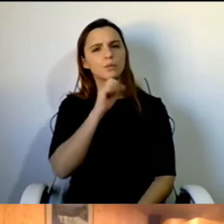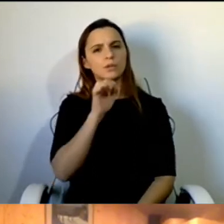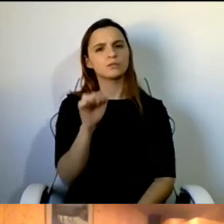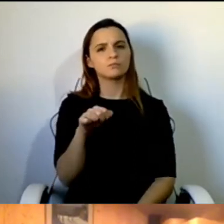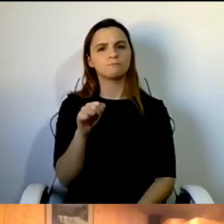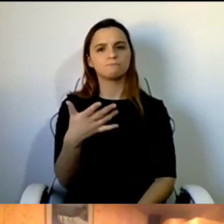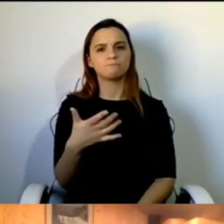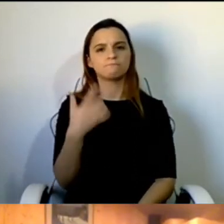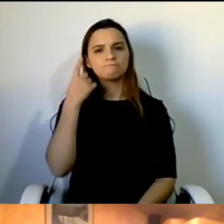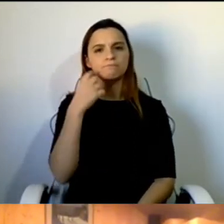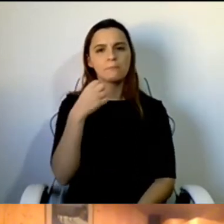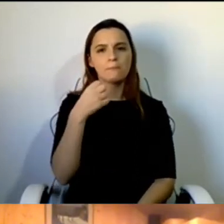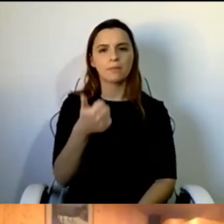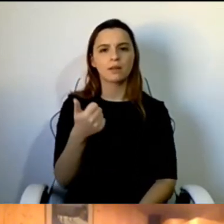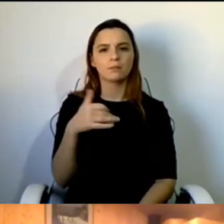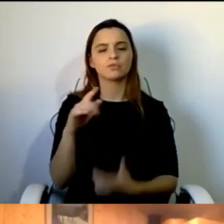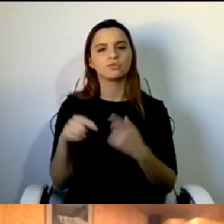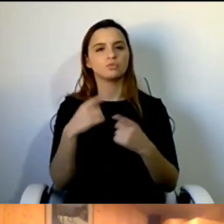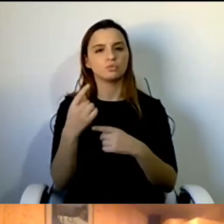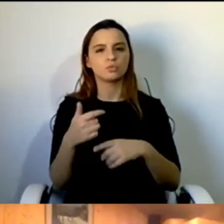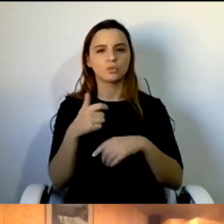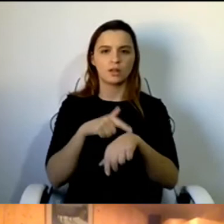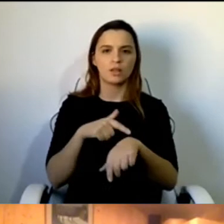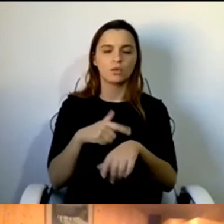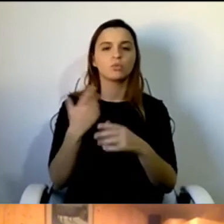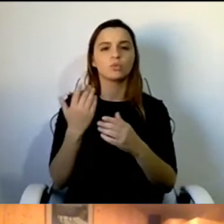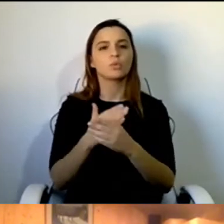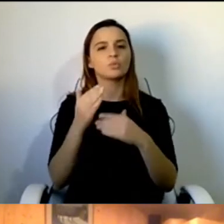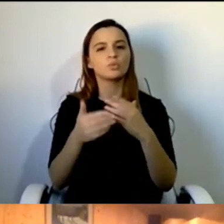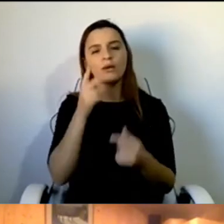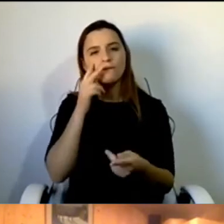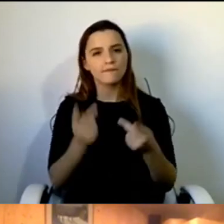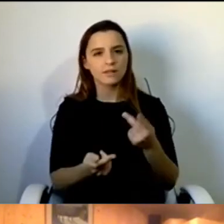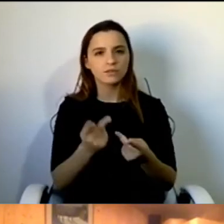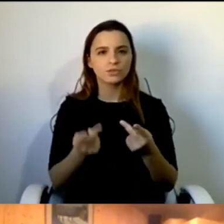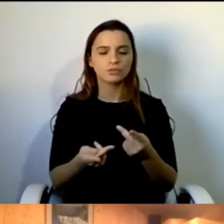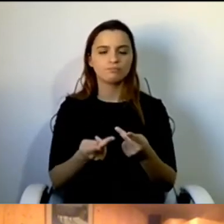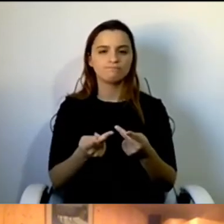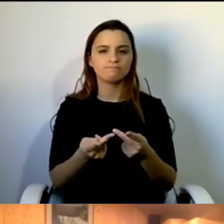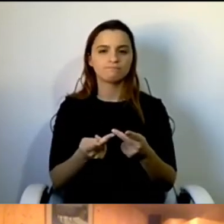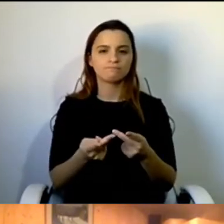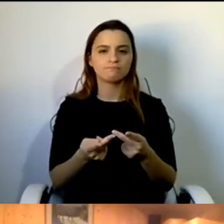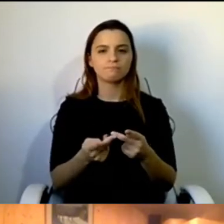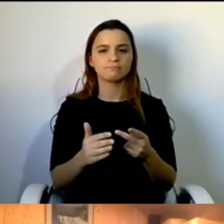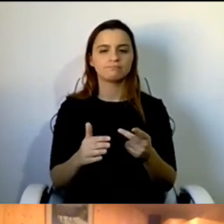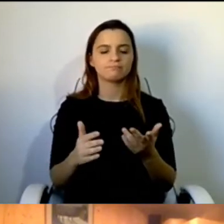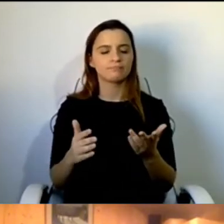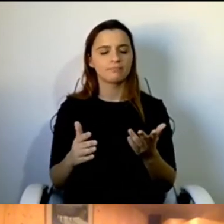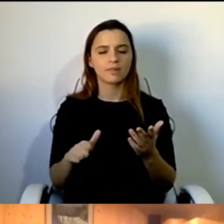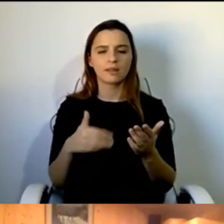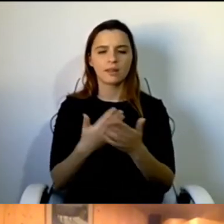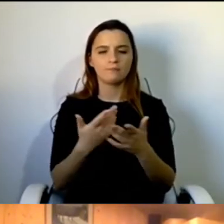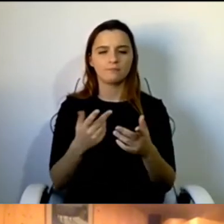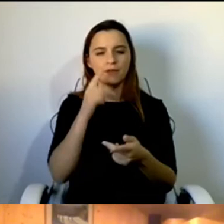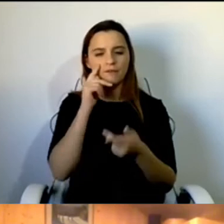assessment process has become narrower and narrower because people want to cut and